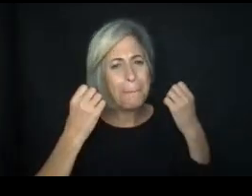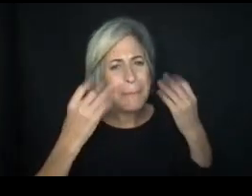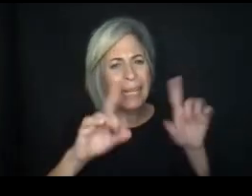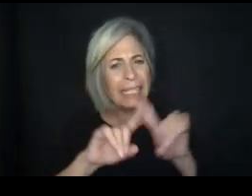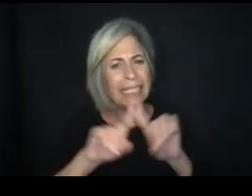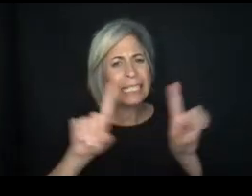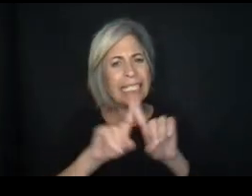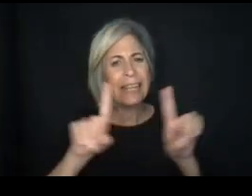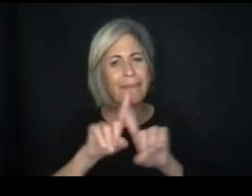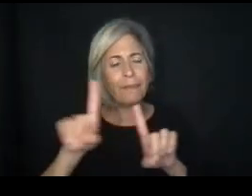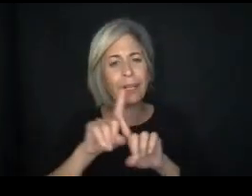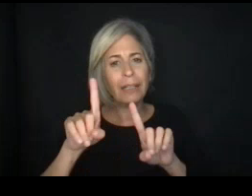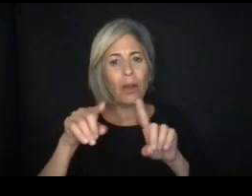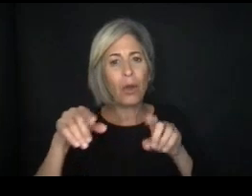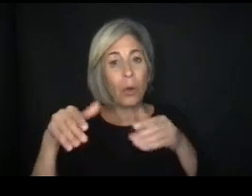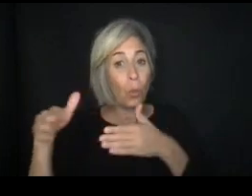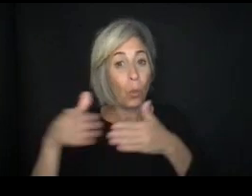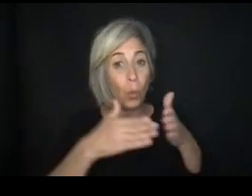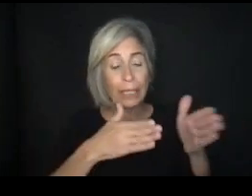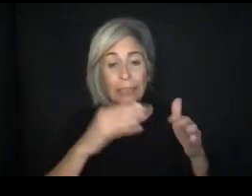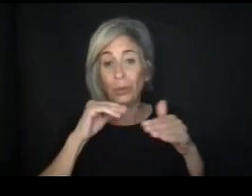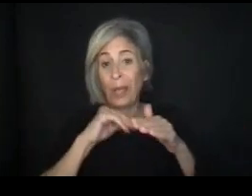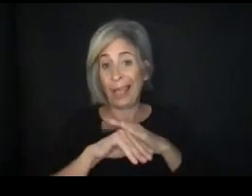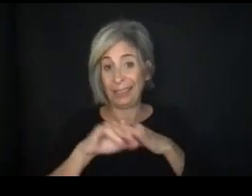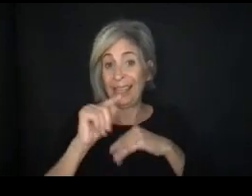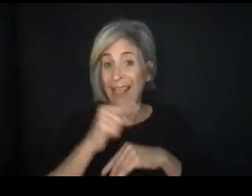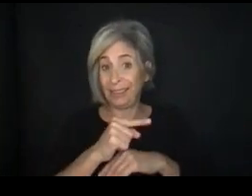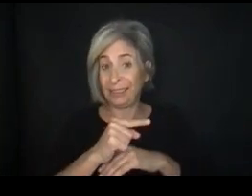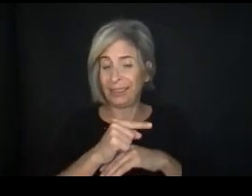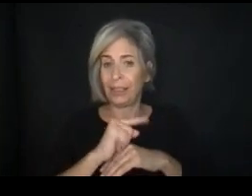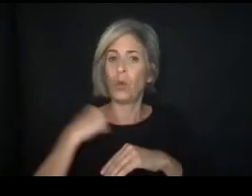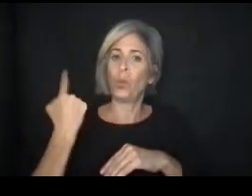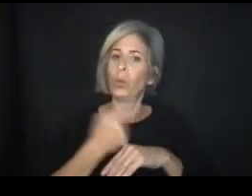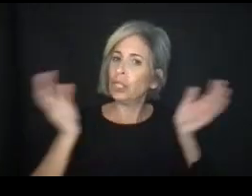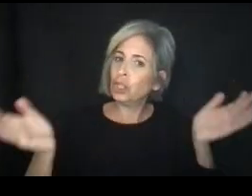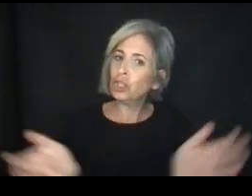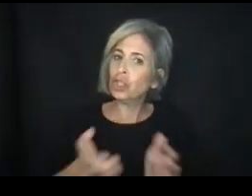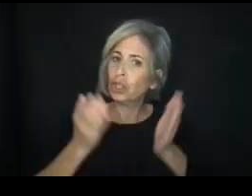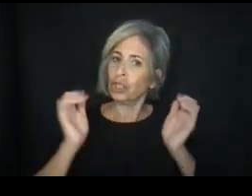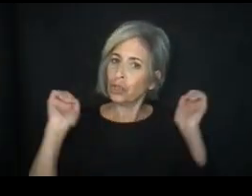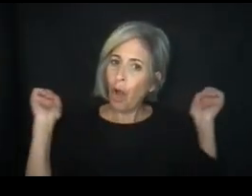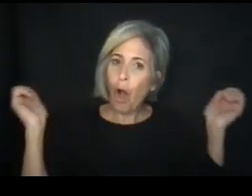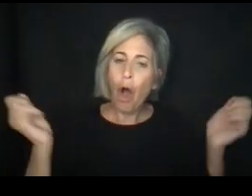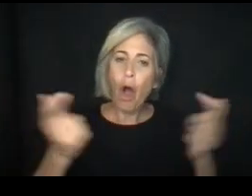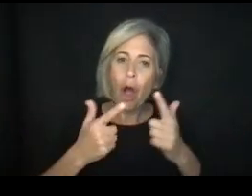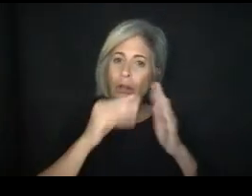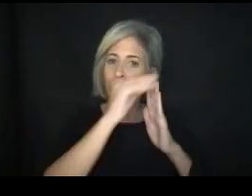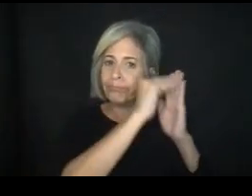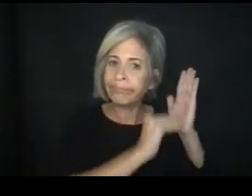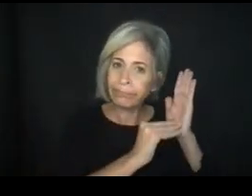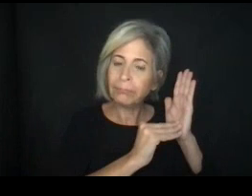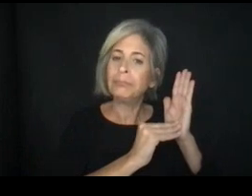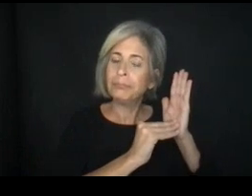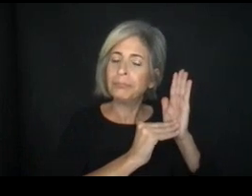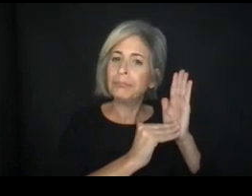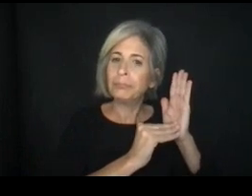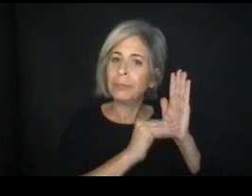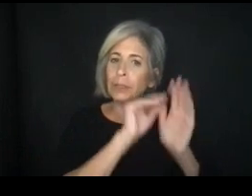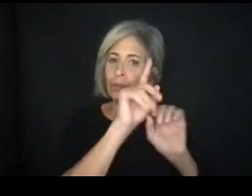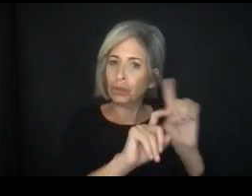that you can access these. We encourage everyone to fill out a community